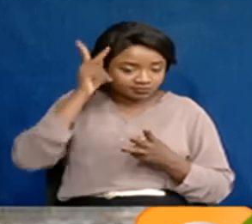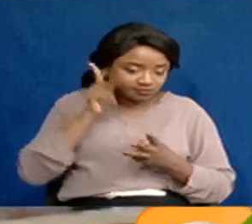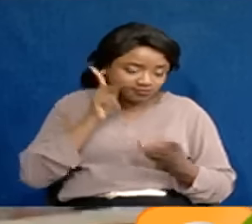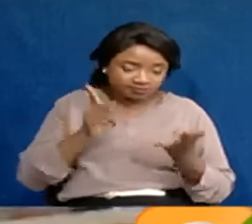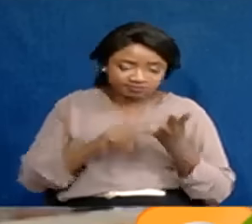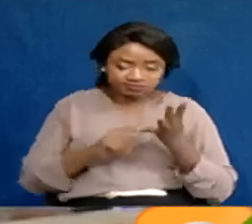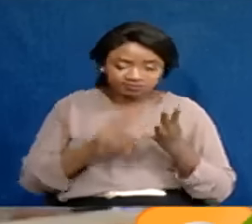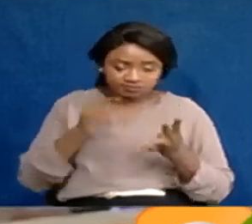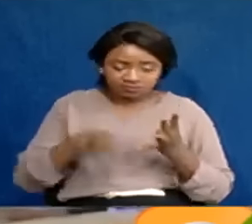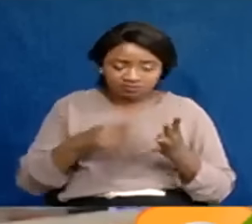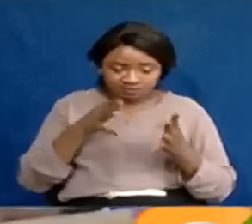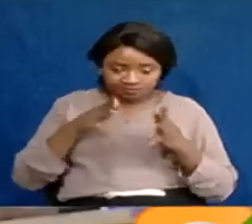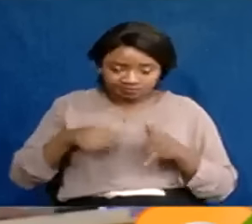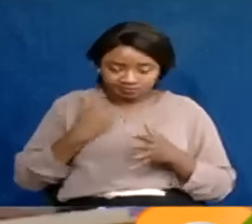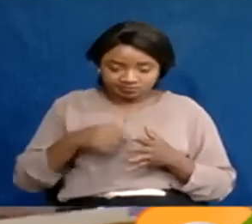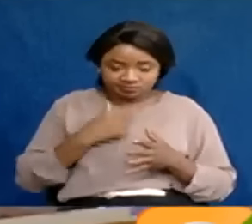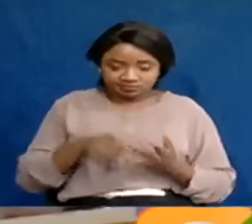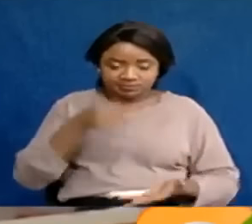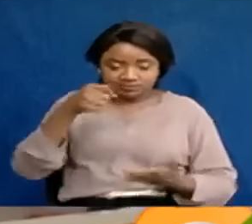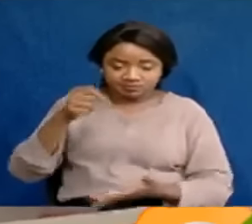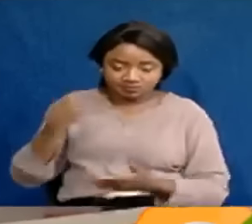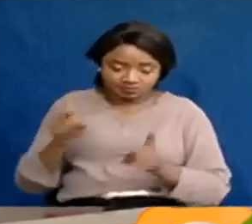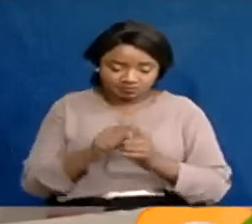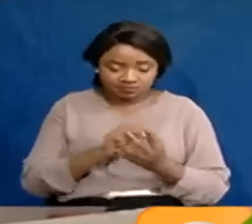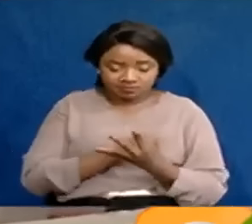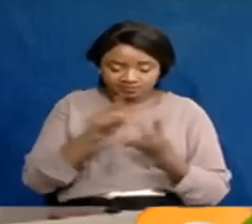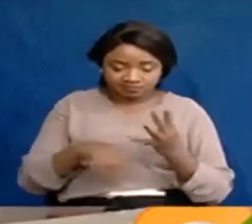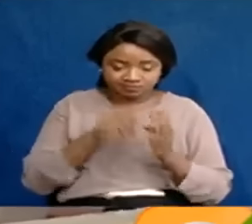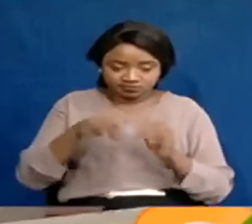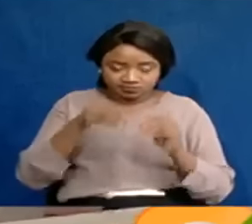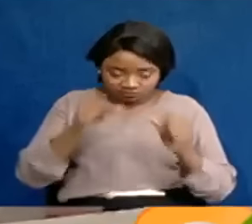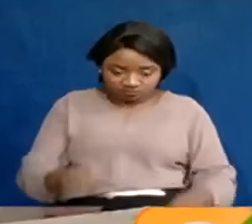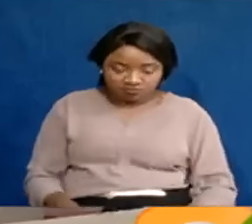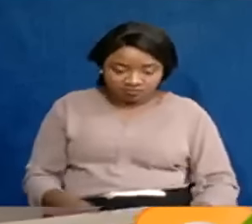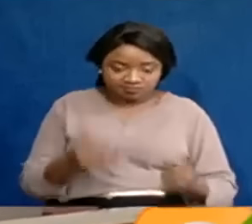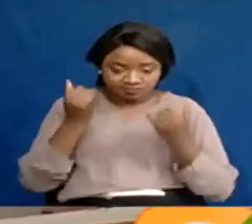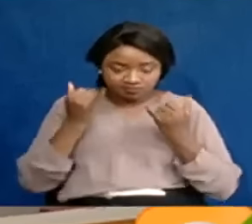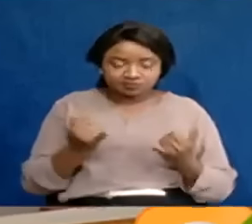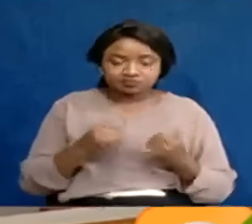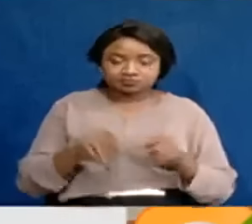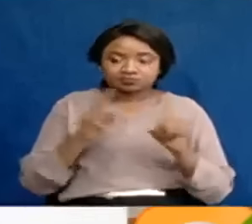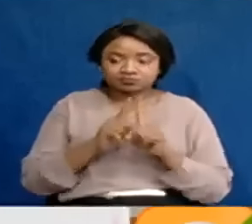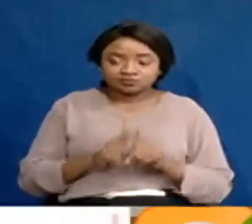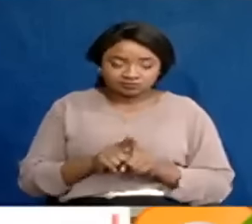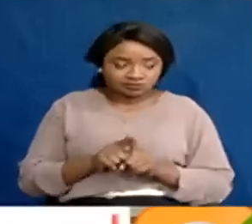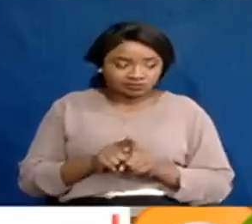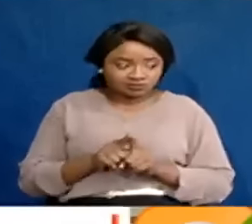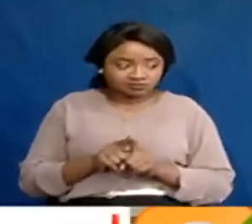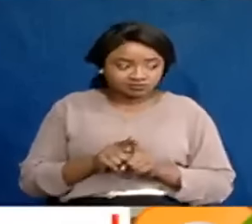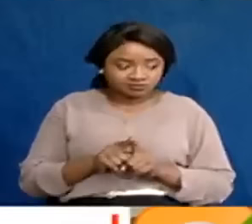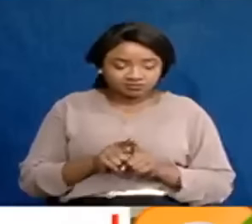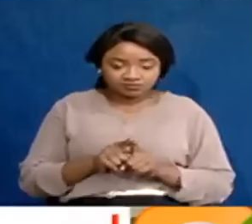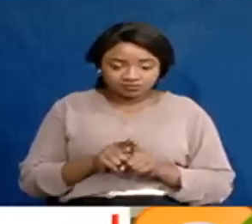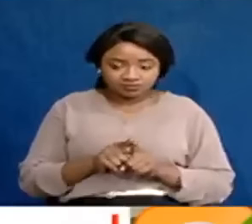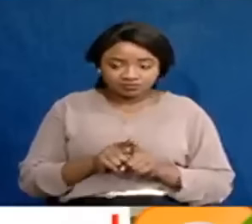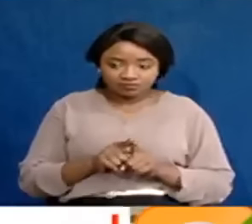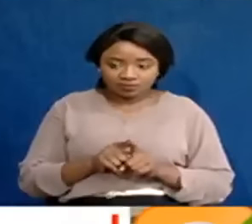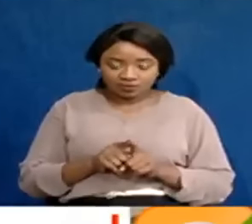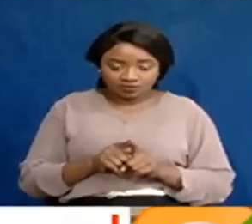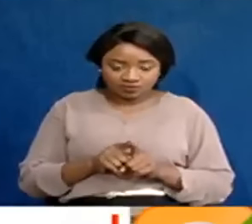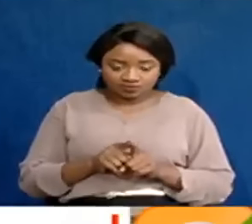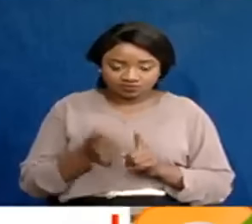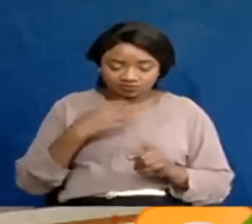year. Electrical and mechanical works, reinforced concrete works and machinery, walling of swimming pool,